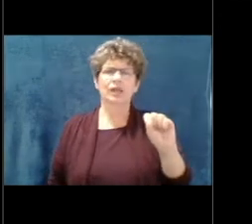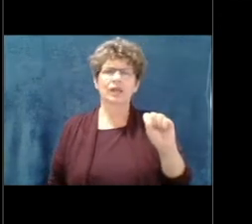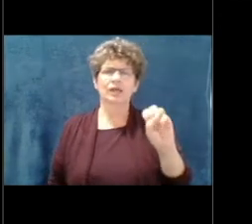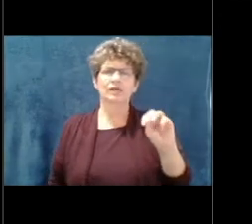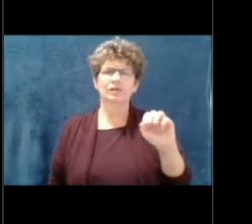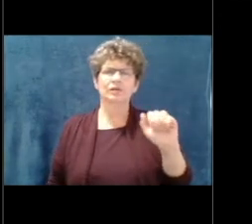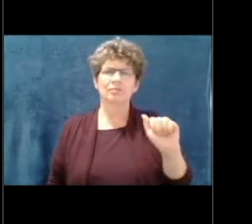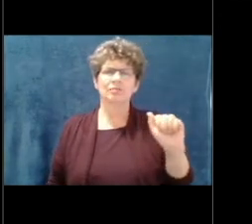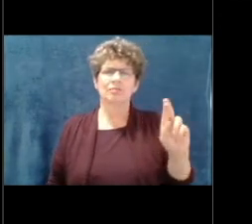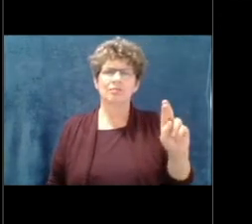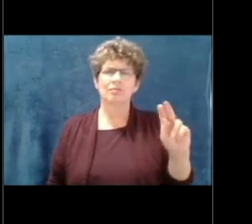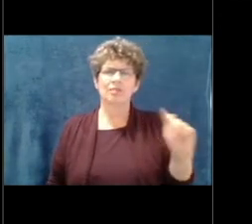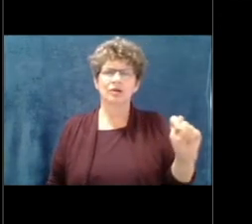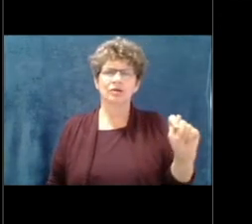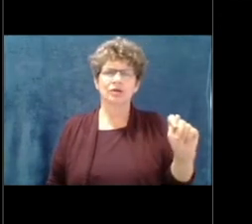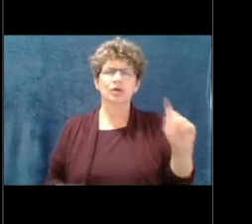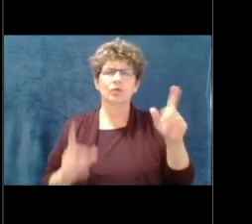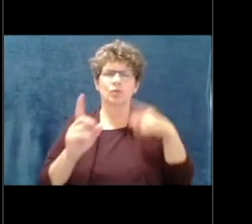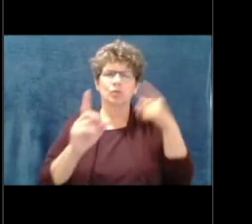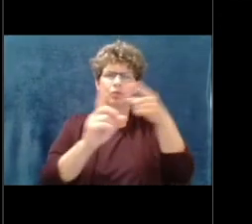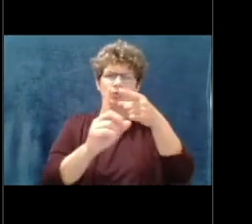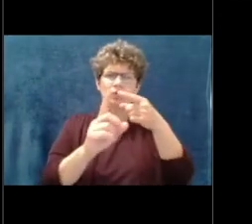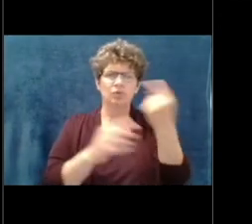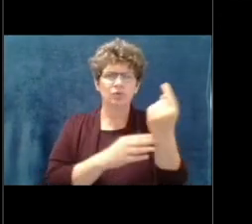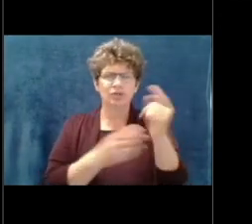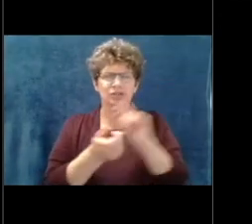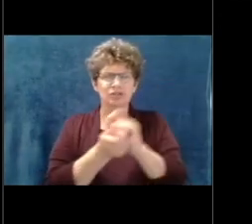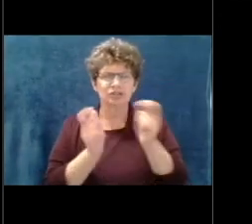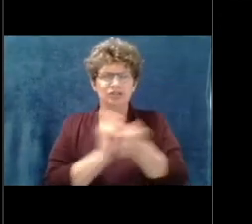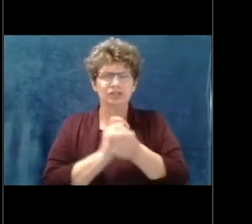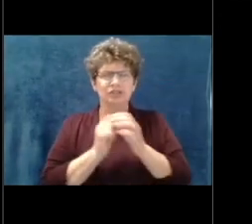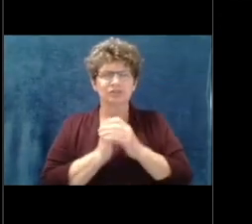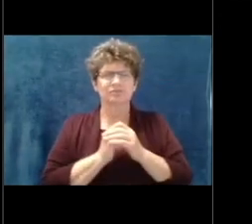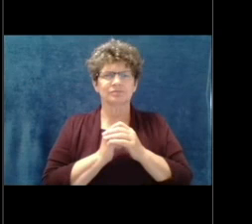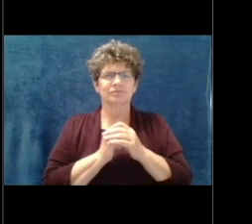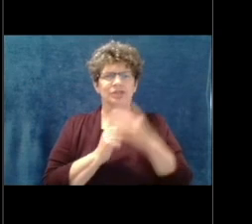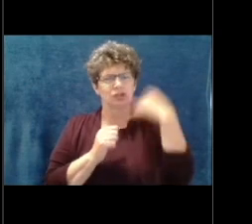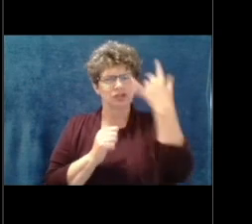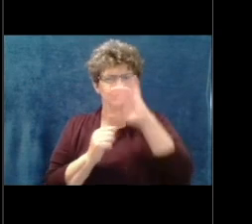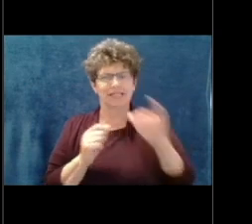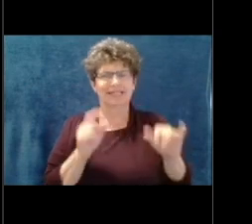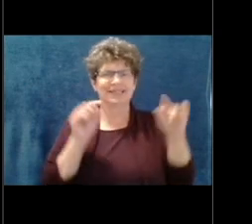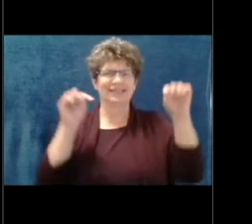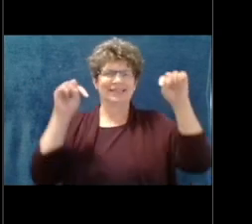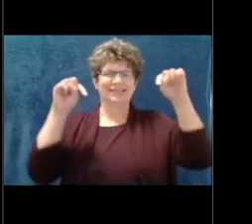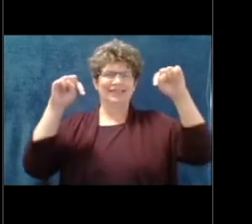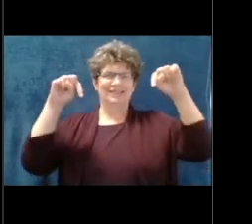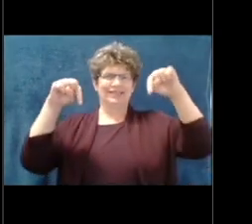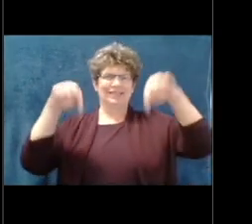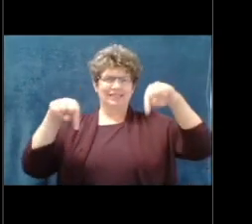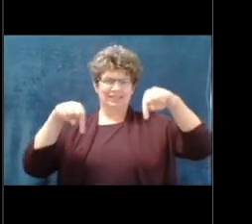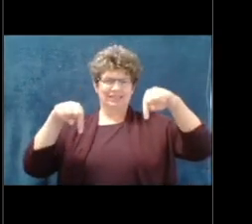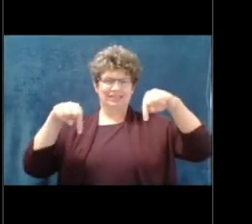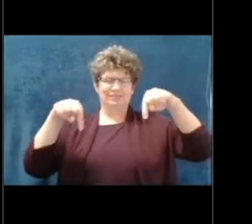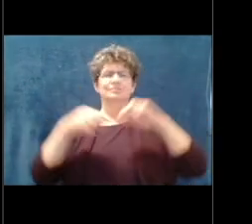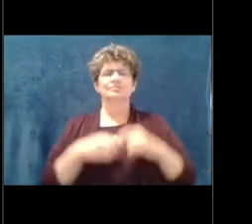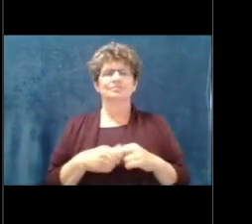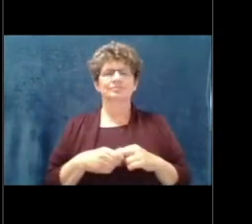can do in your life. And in the app, that kind of looks like this. So it can guide you through some of the goal